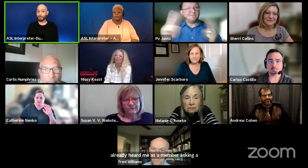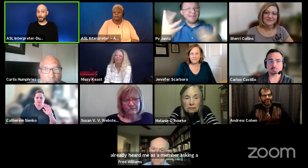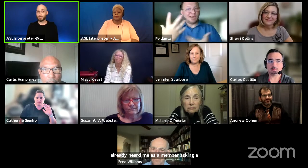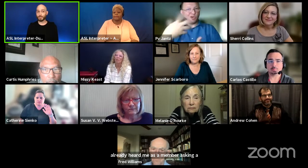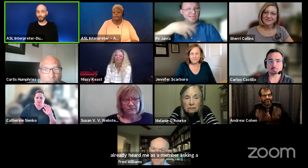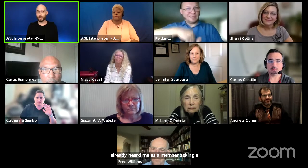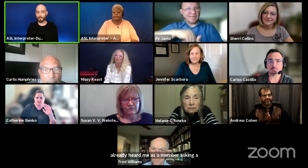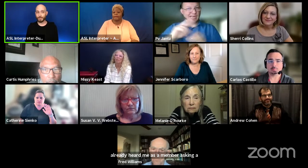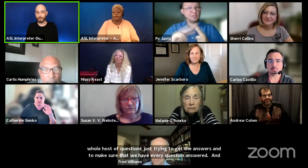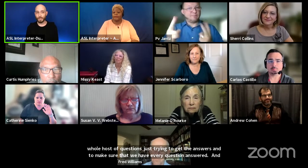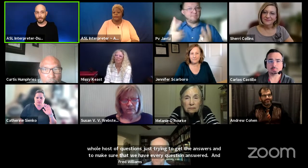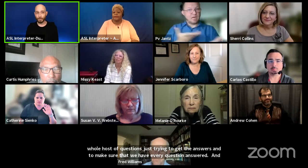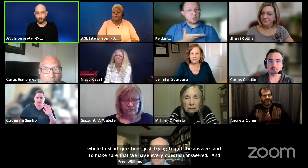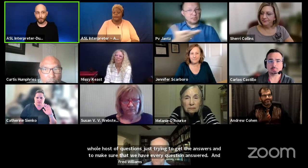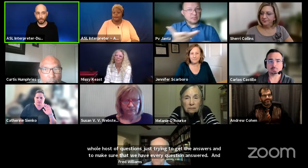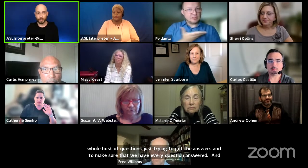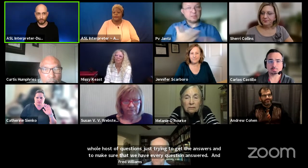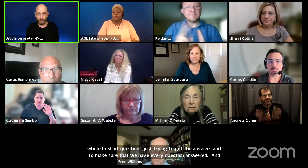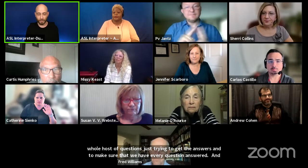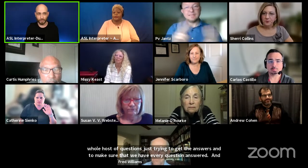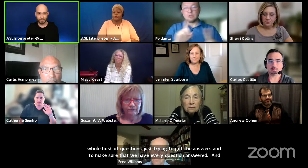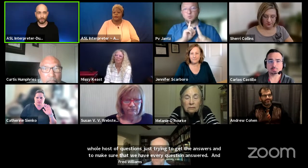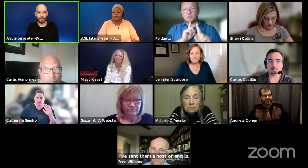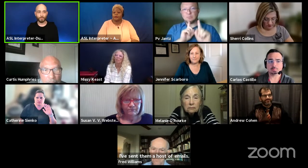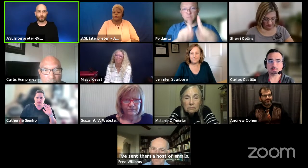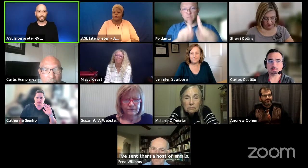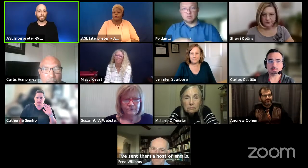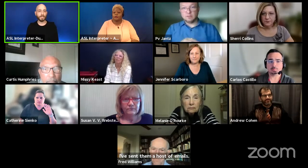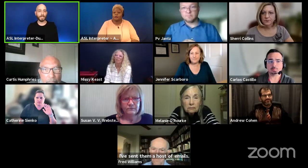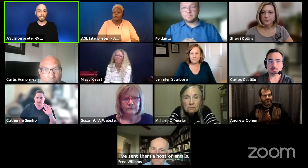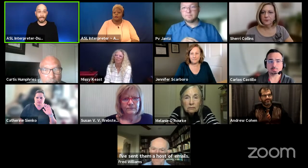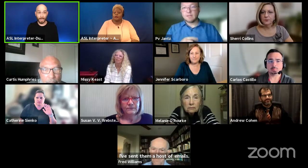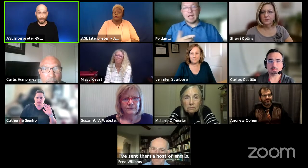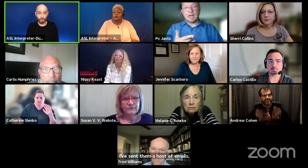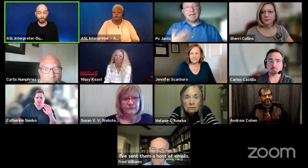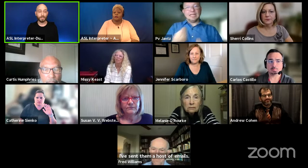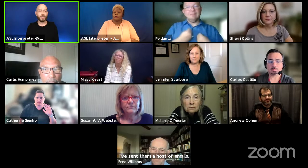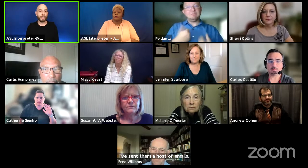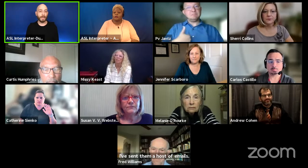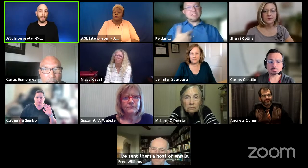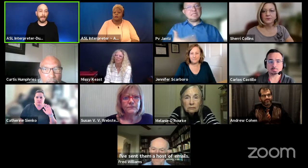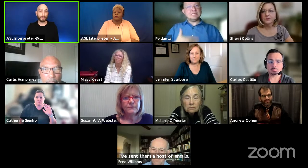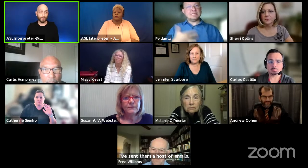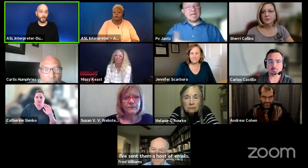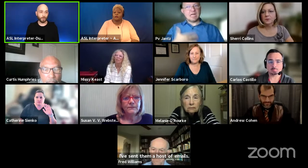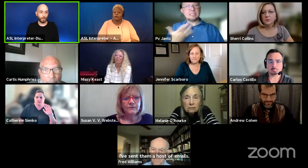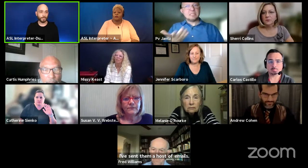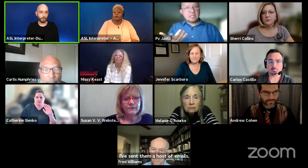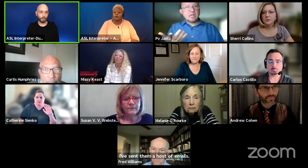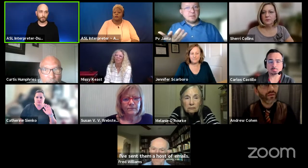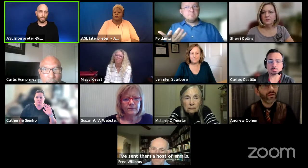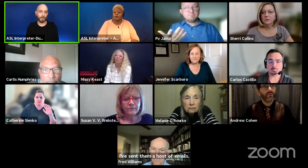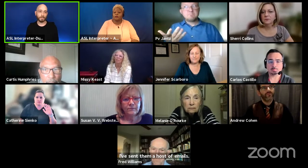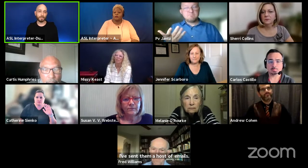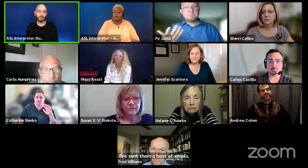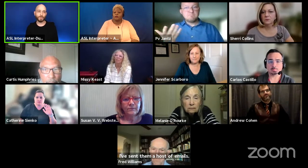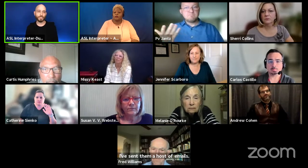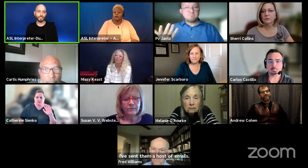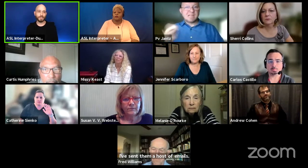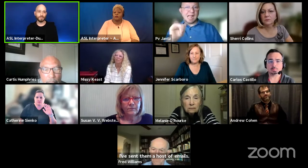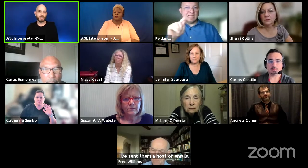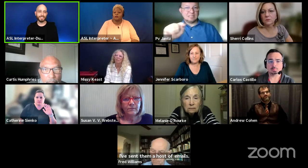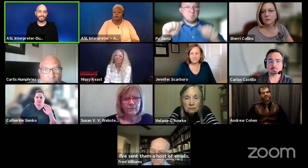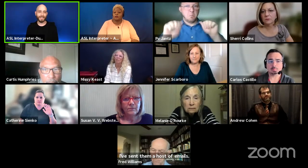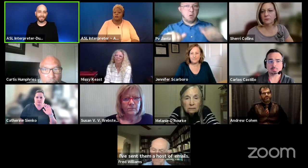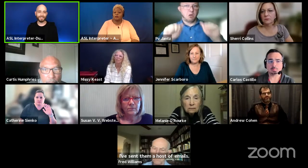really impressed with their responsiveness. They've been really engaged, and they've been quick to respond,